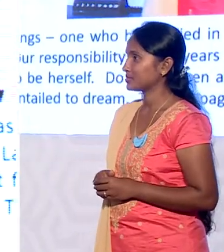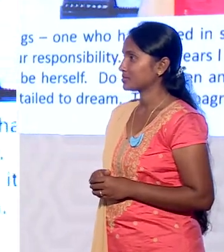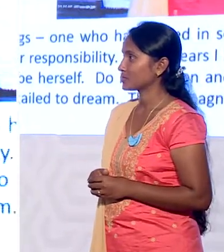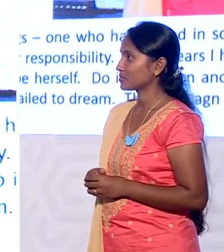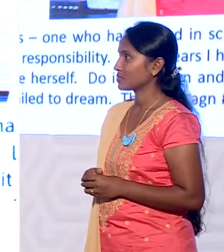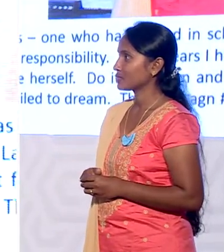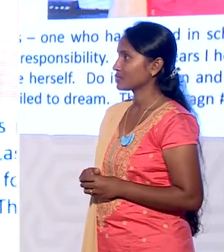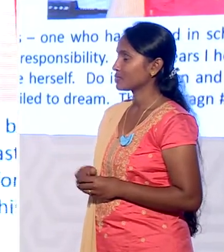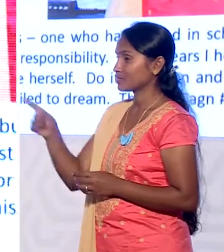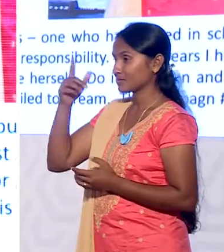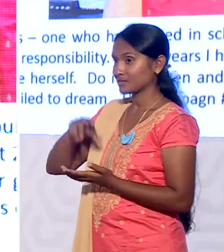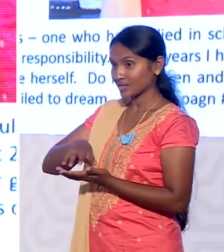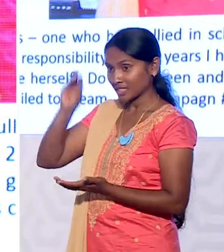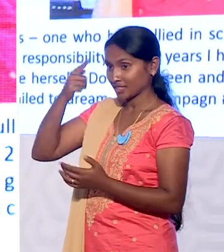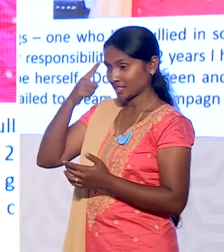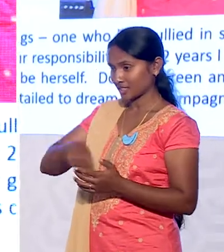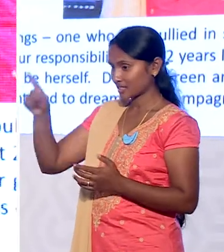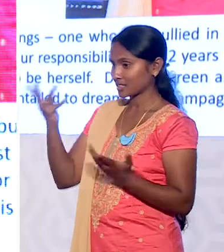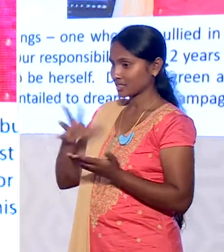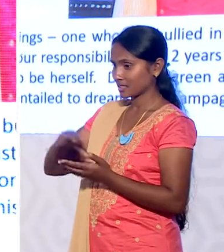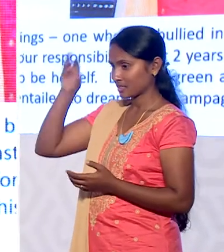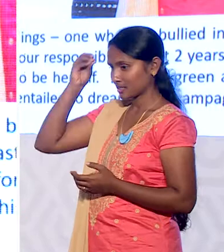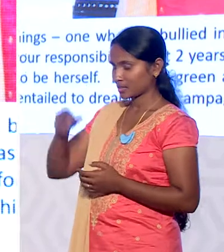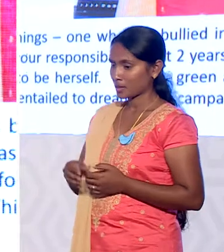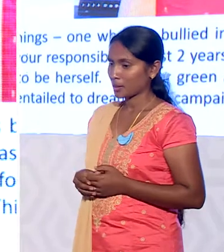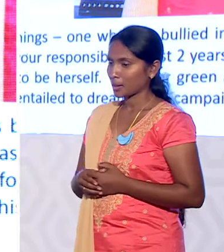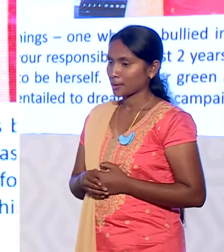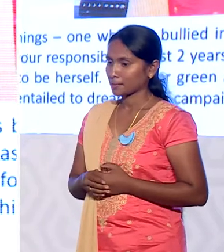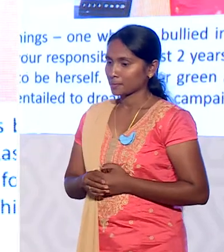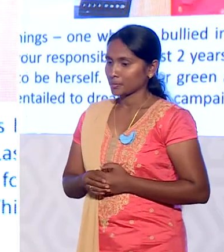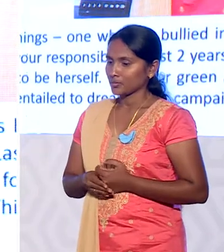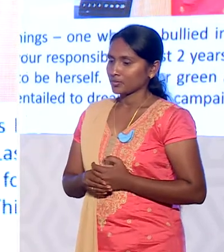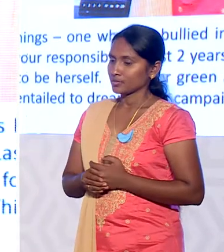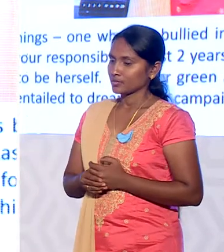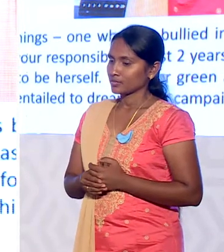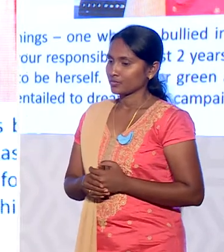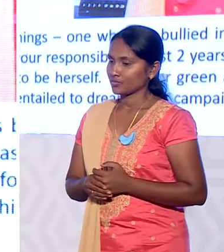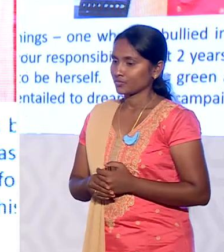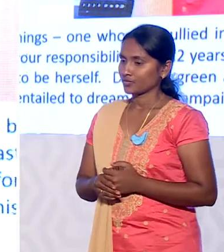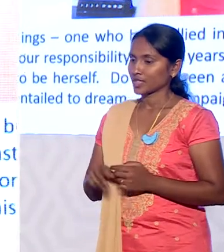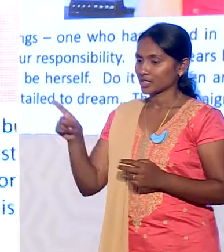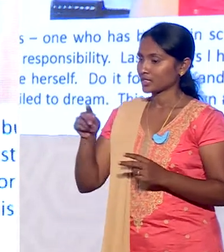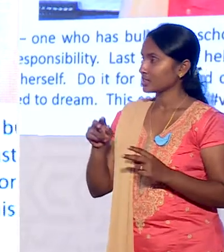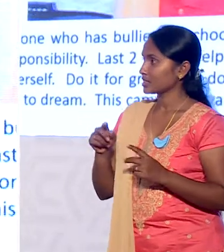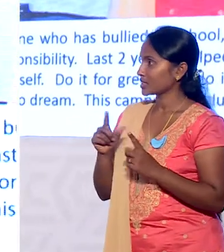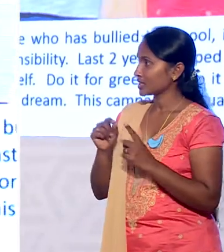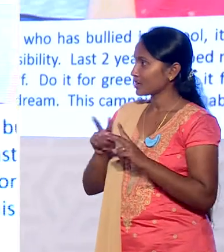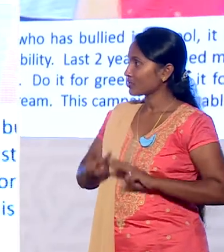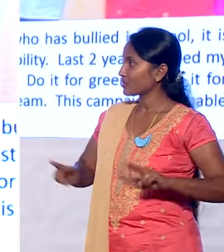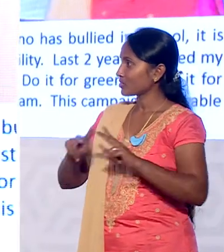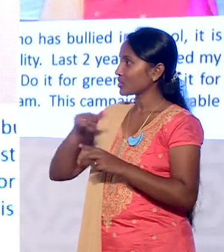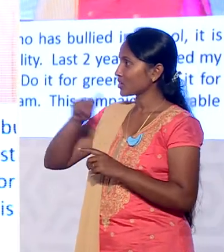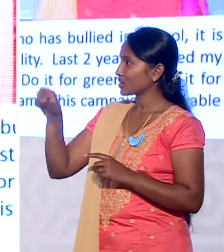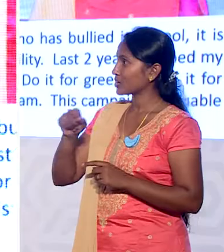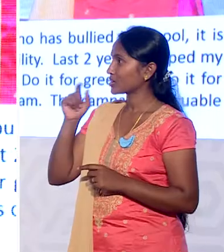was what I learned in India in 2001. When I did Valuable against all the odds, when everybody told me